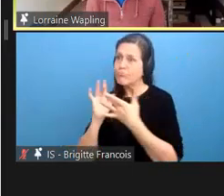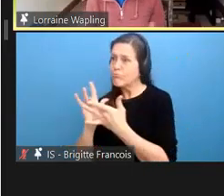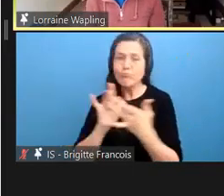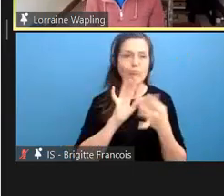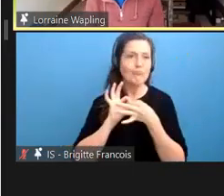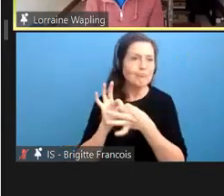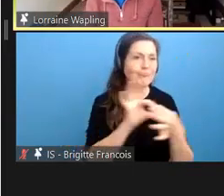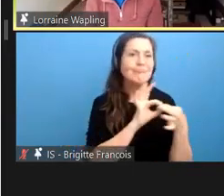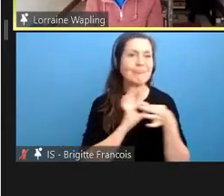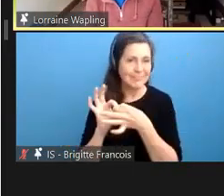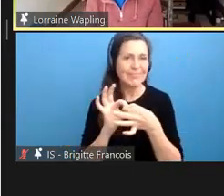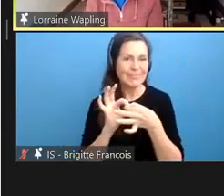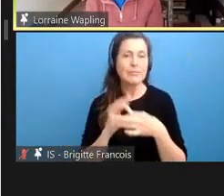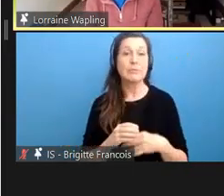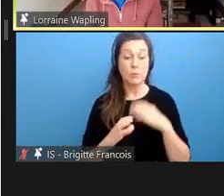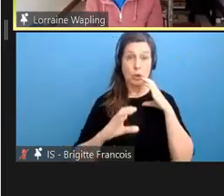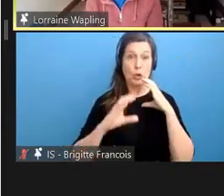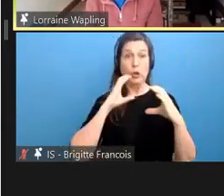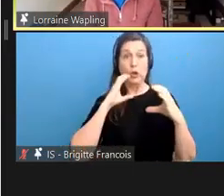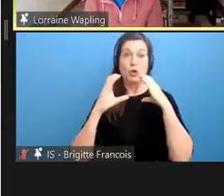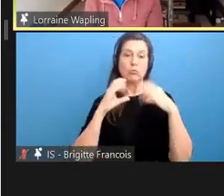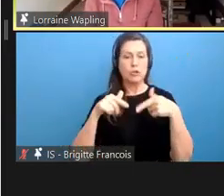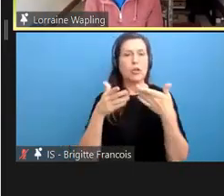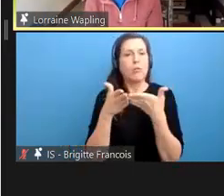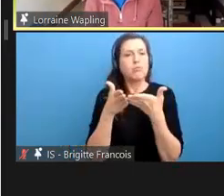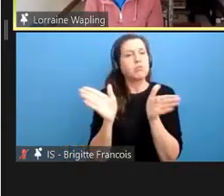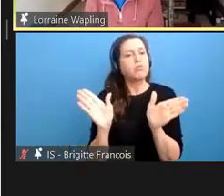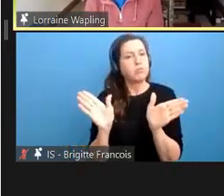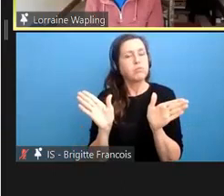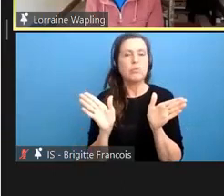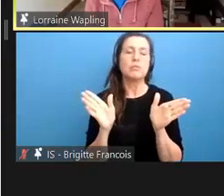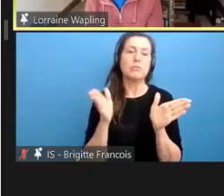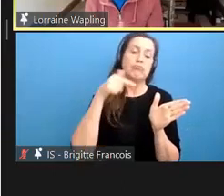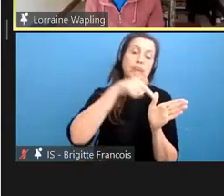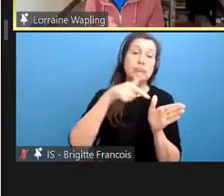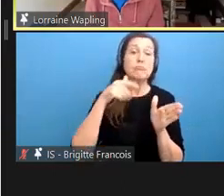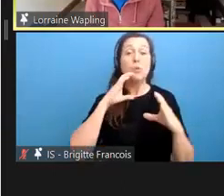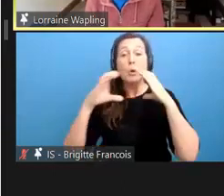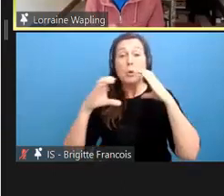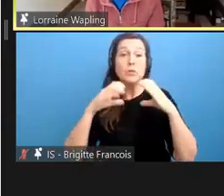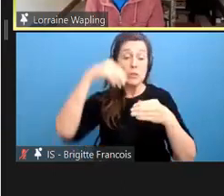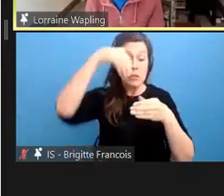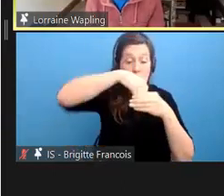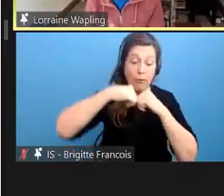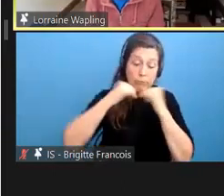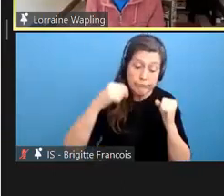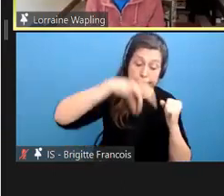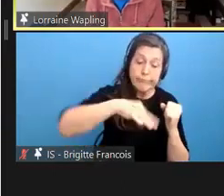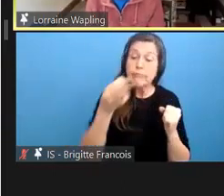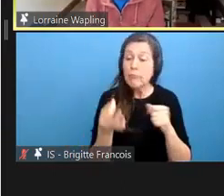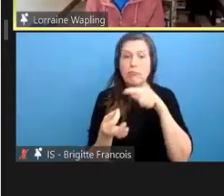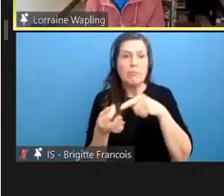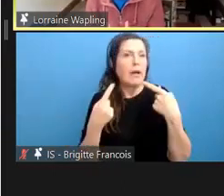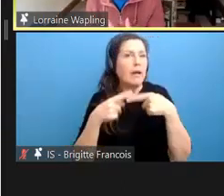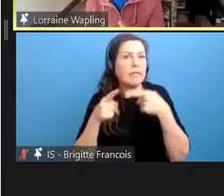Communication as a term is actually really broad and it encompasses all the various different ways in which